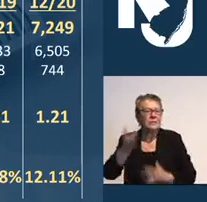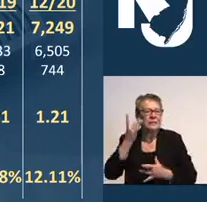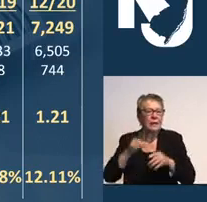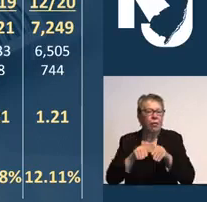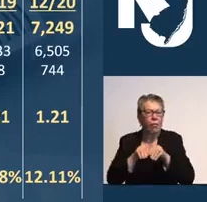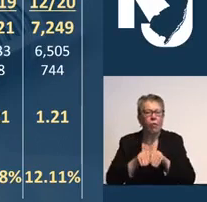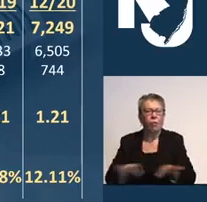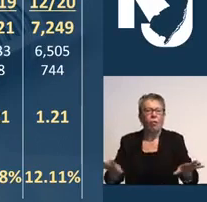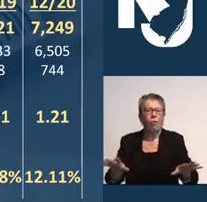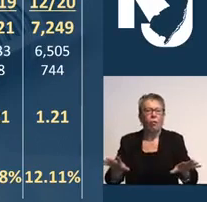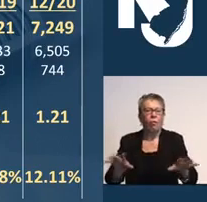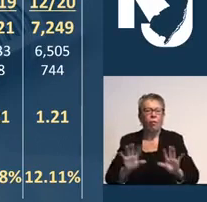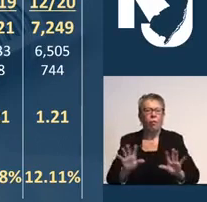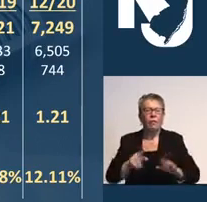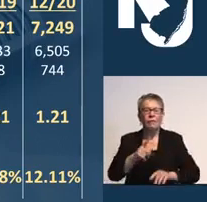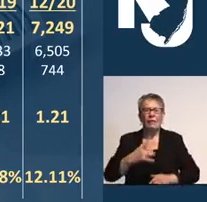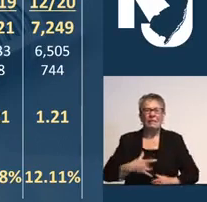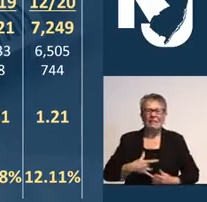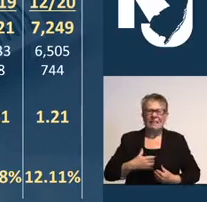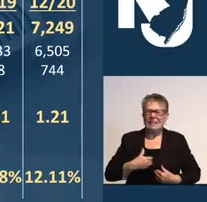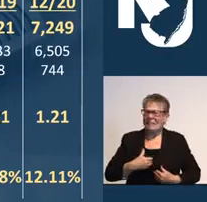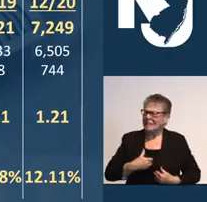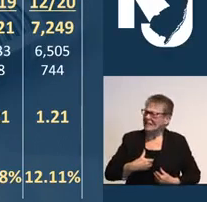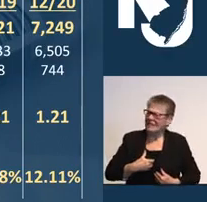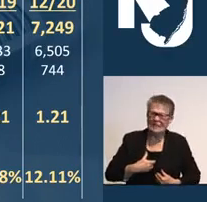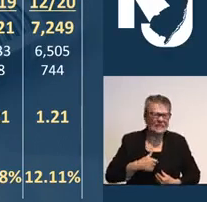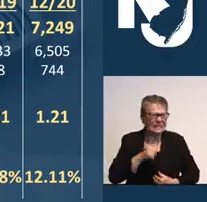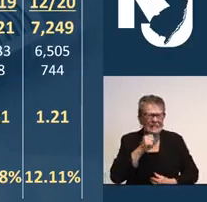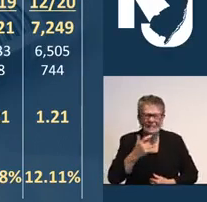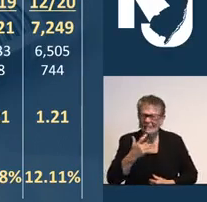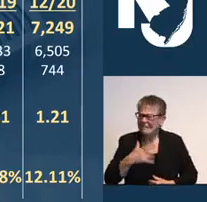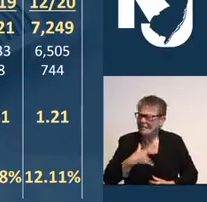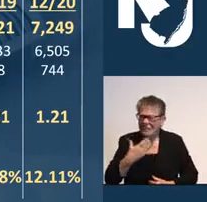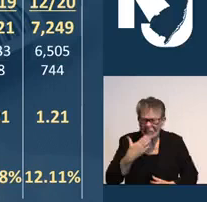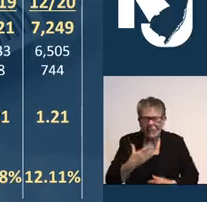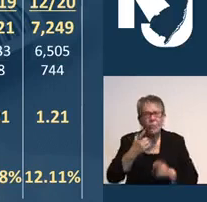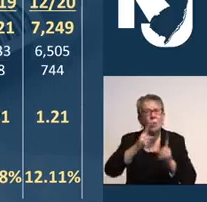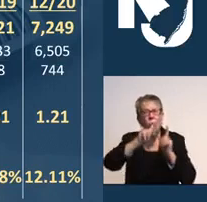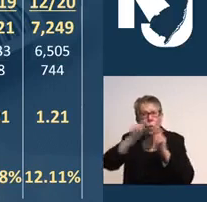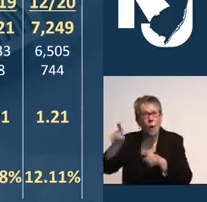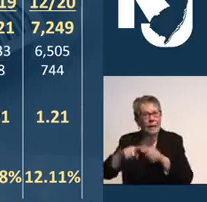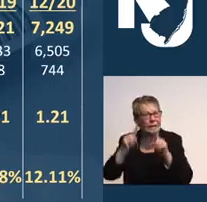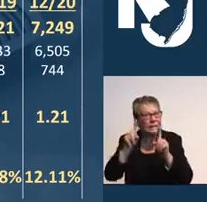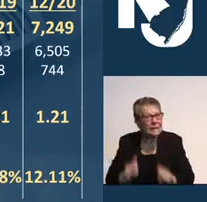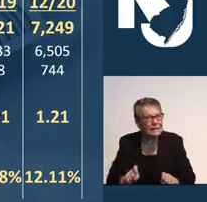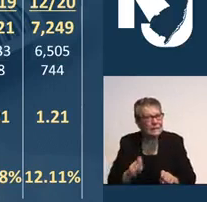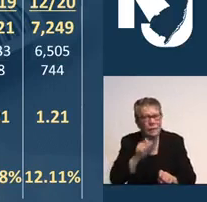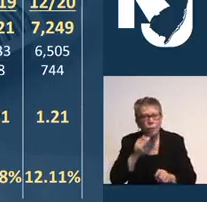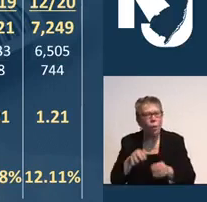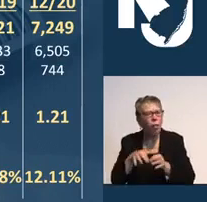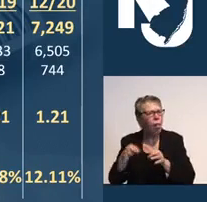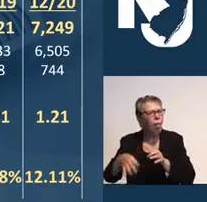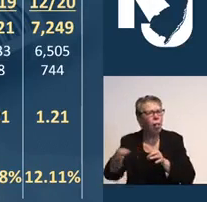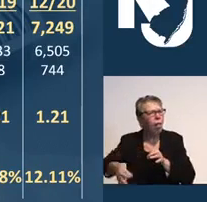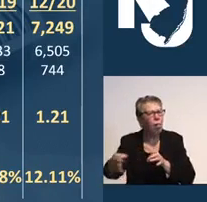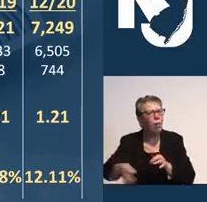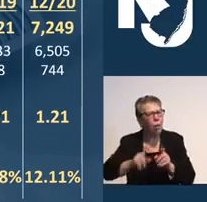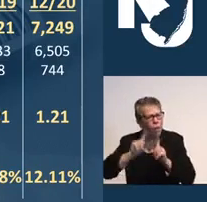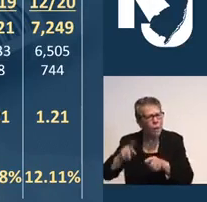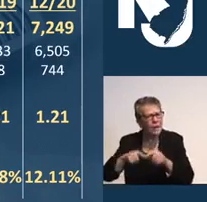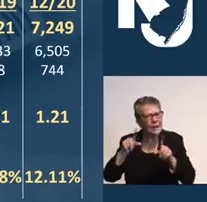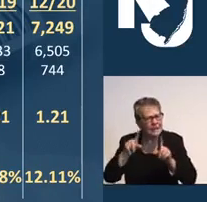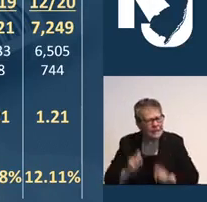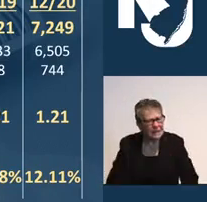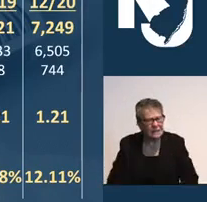unwell, even if you just think you have a cold, please go get yourself tested and just stay home until that test comes back. I had a rapid test this